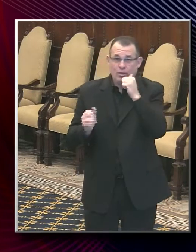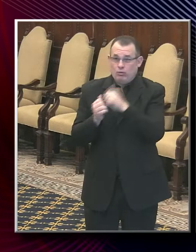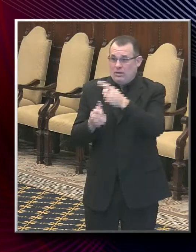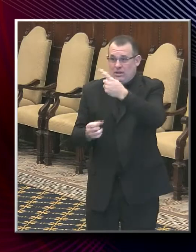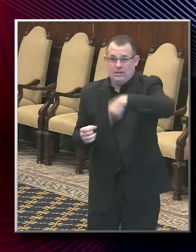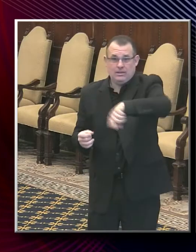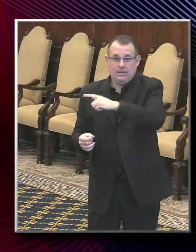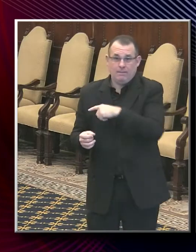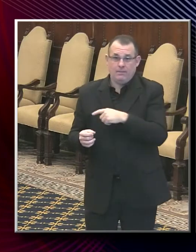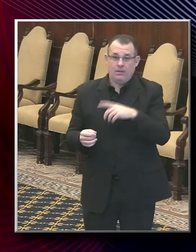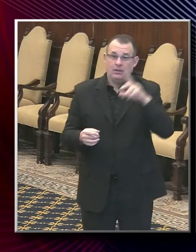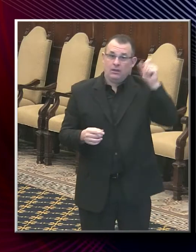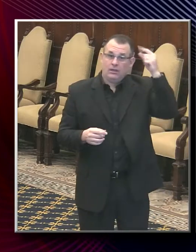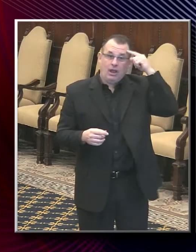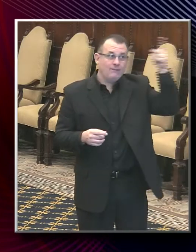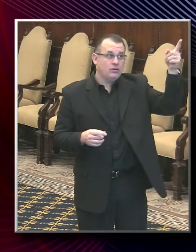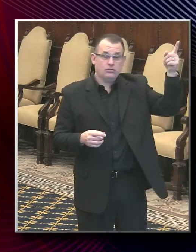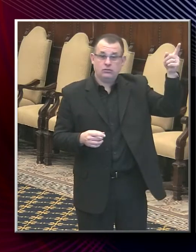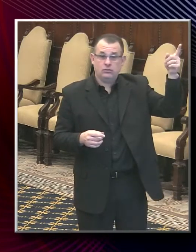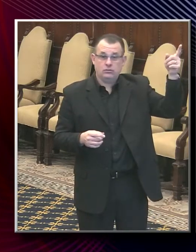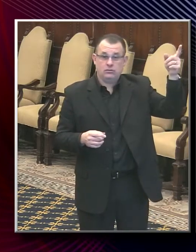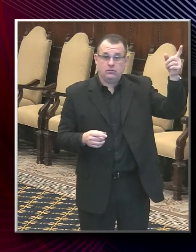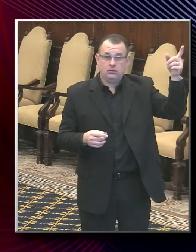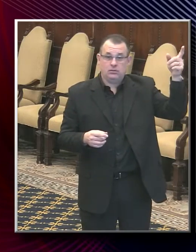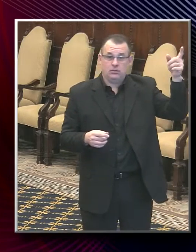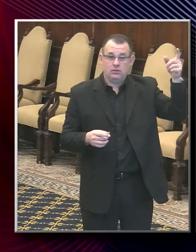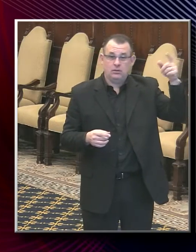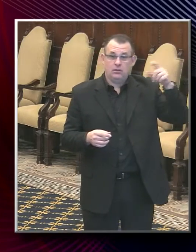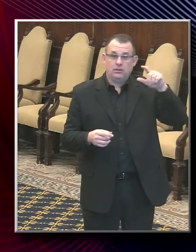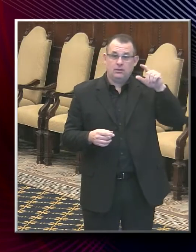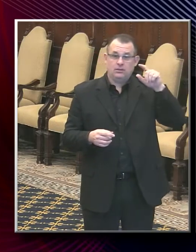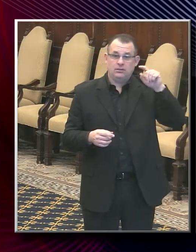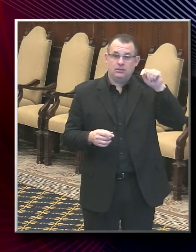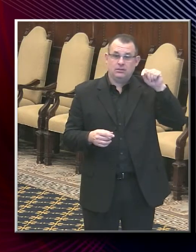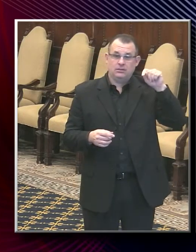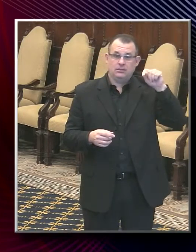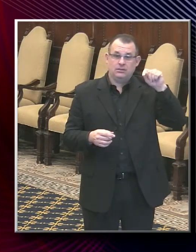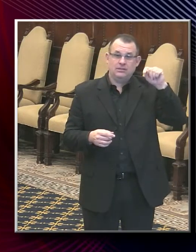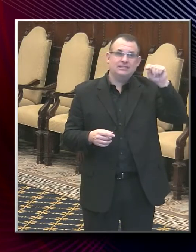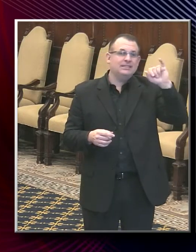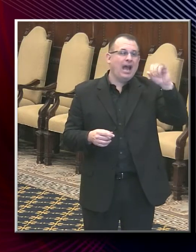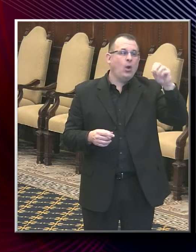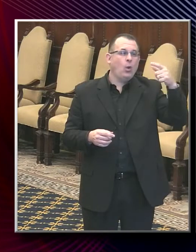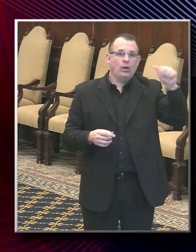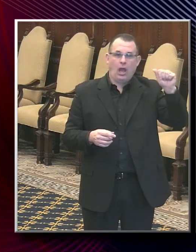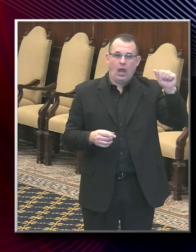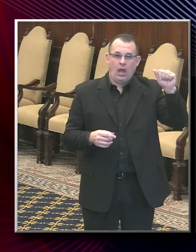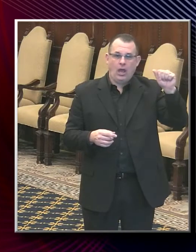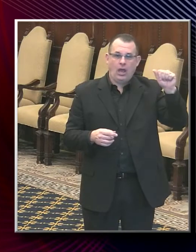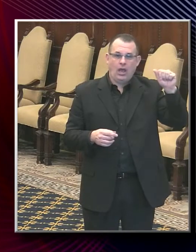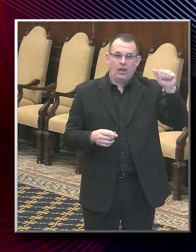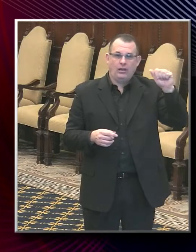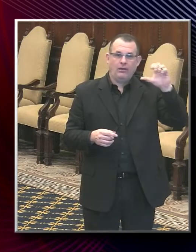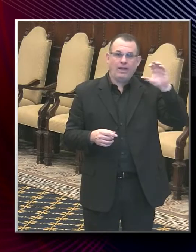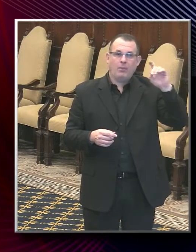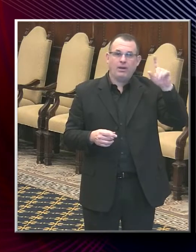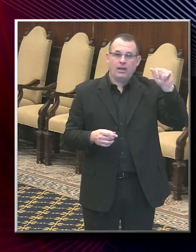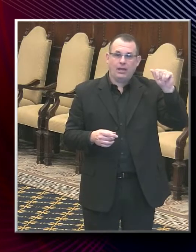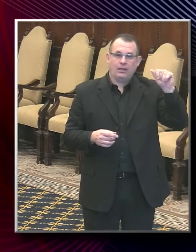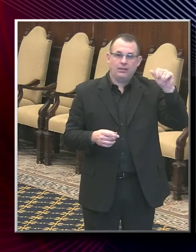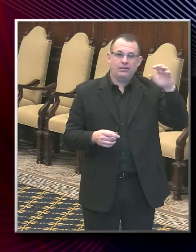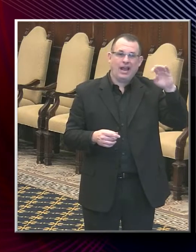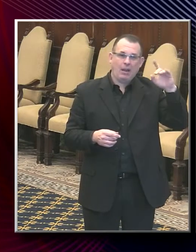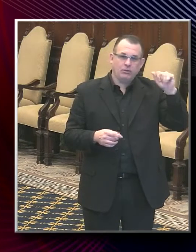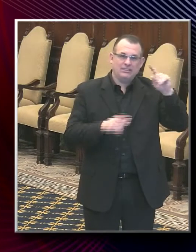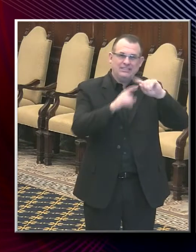the governor understands that Cuyahoga and Cambria County and other counties in the center of the state in the northern tier are different issues